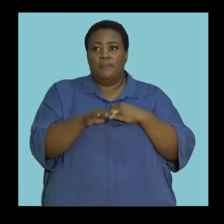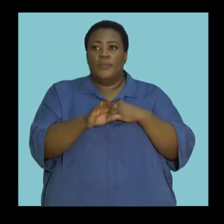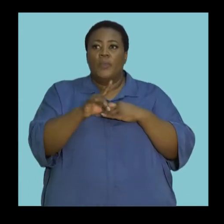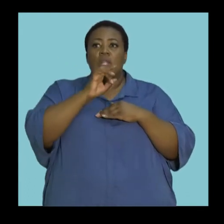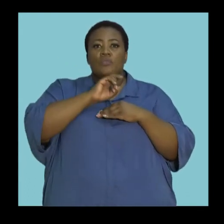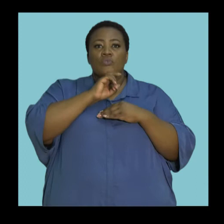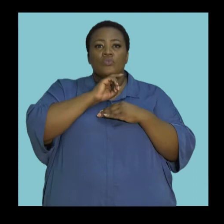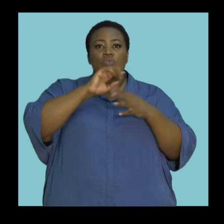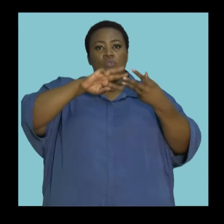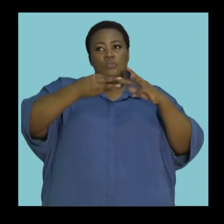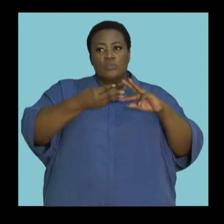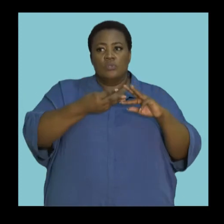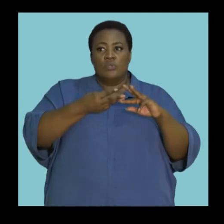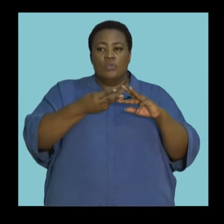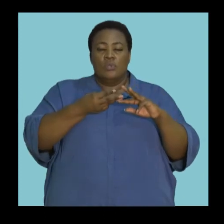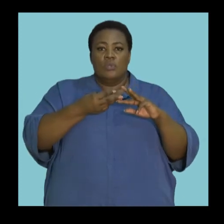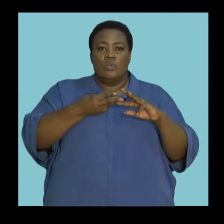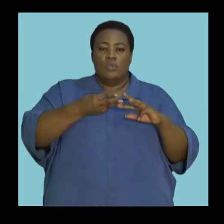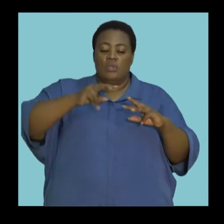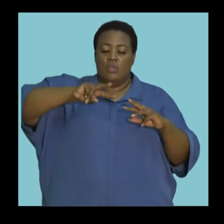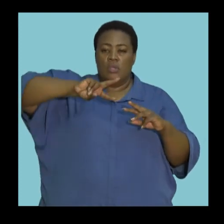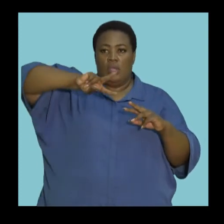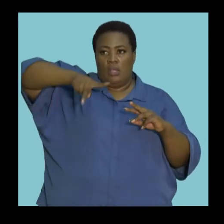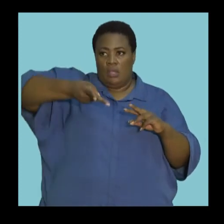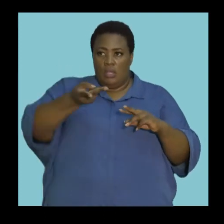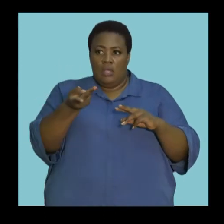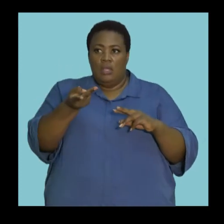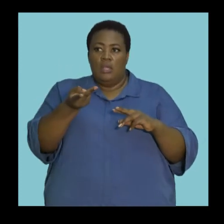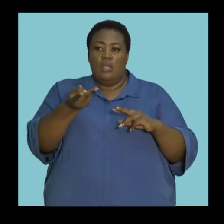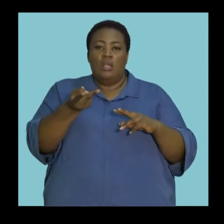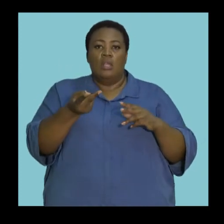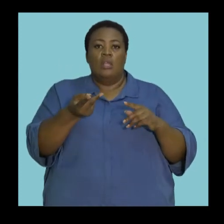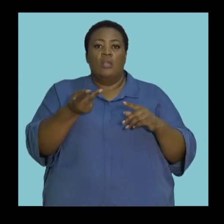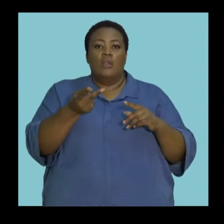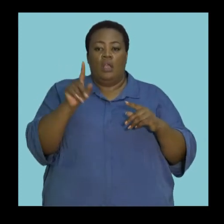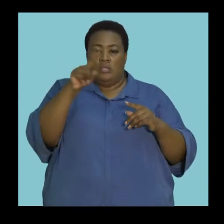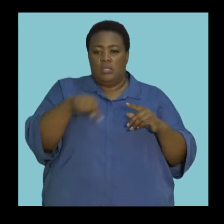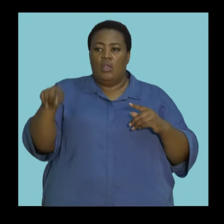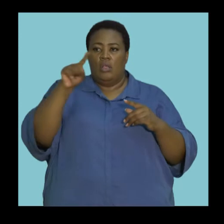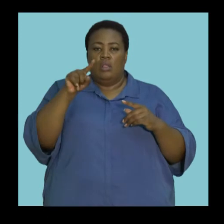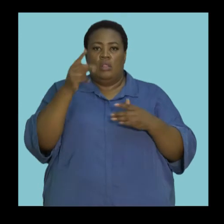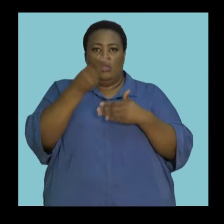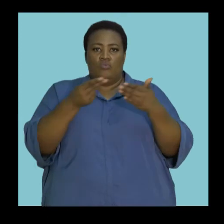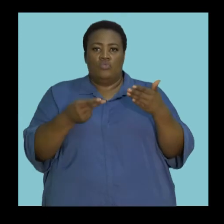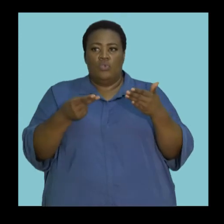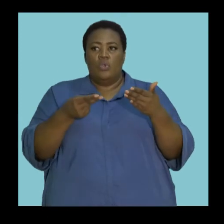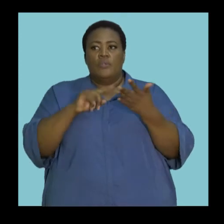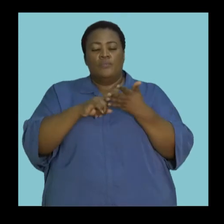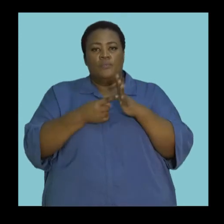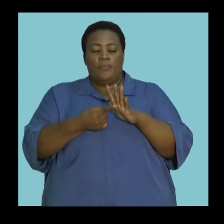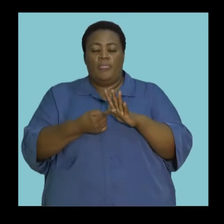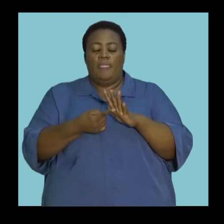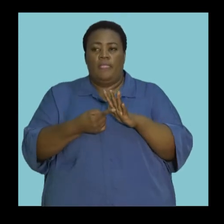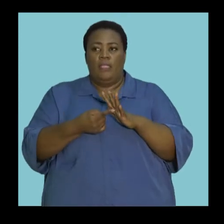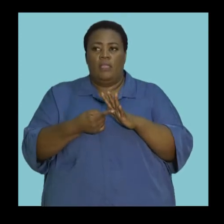use your mathematical compass to draw a circle. So again, you're going to have to draw a circle and illustrate that